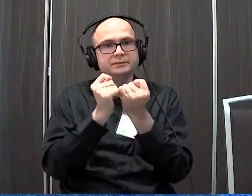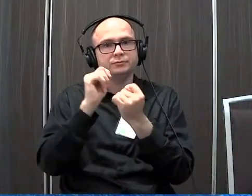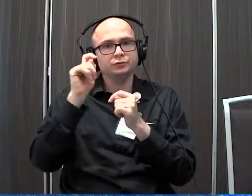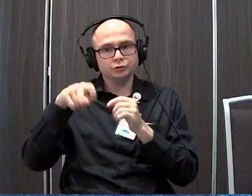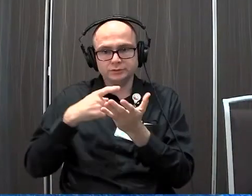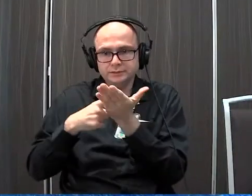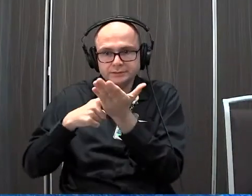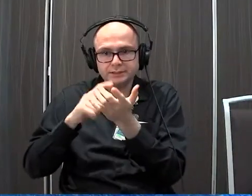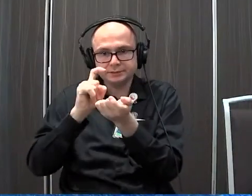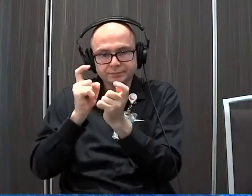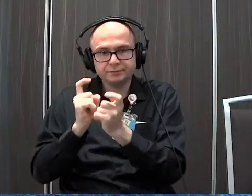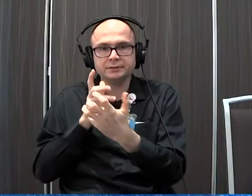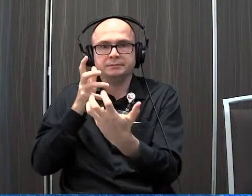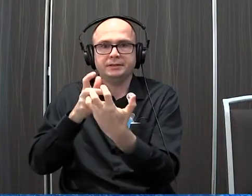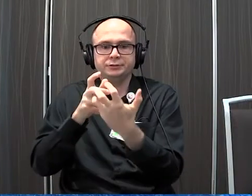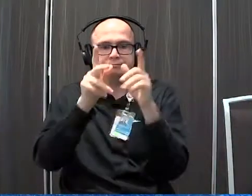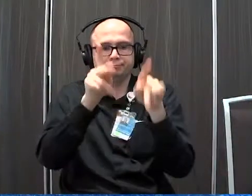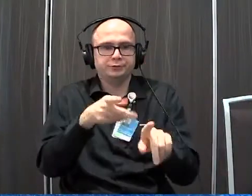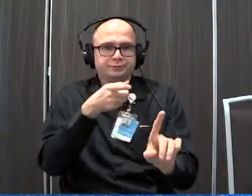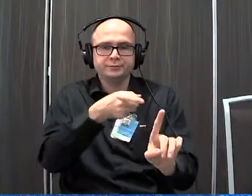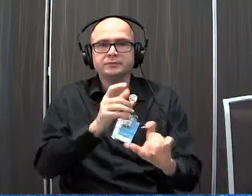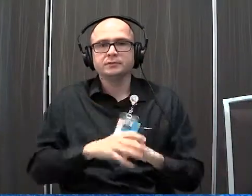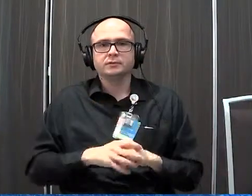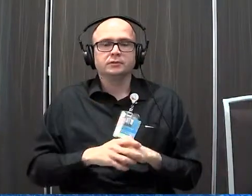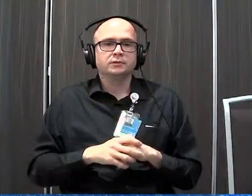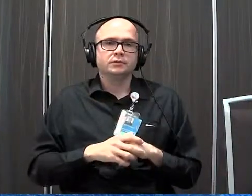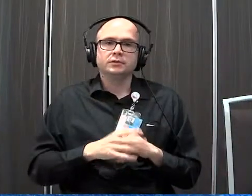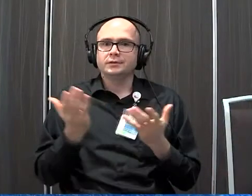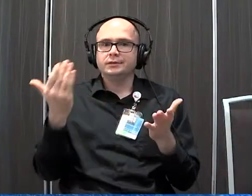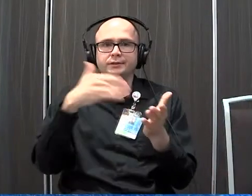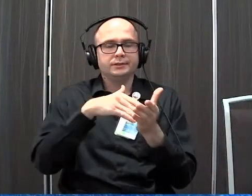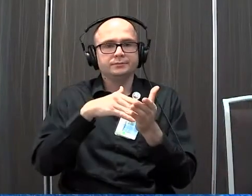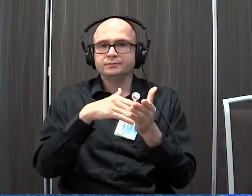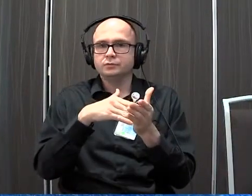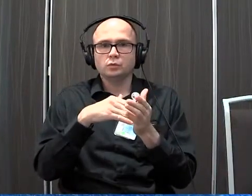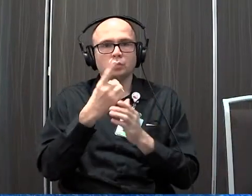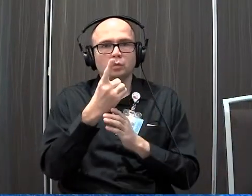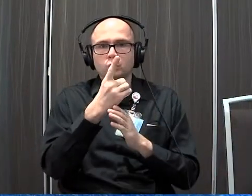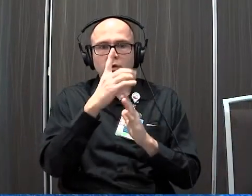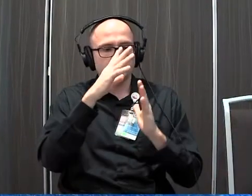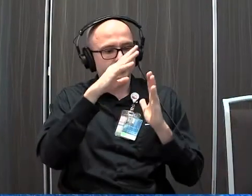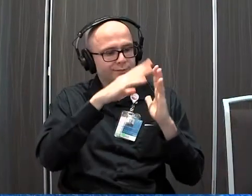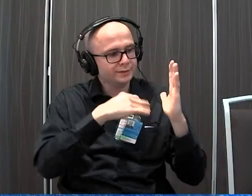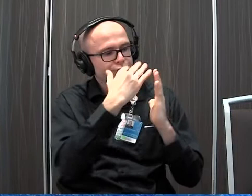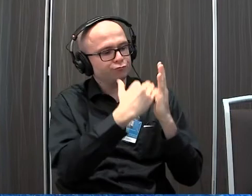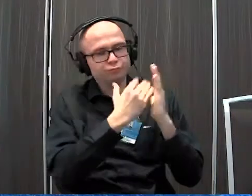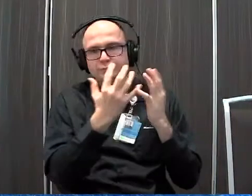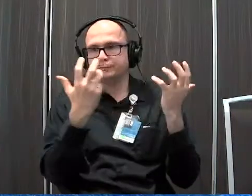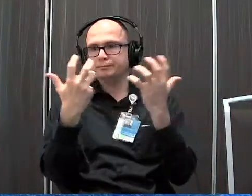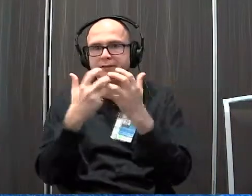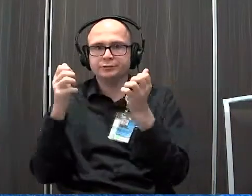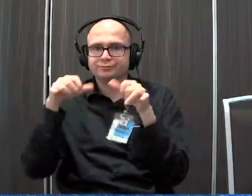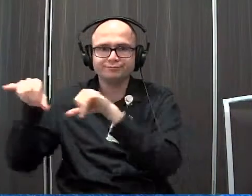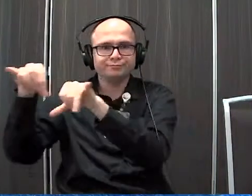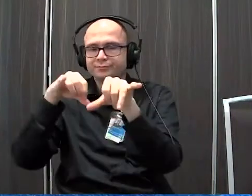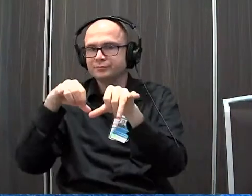modify to fit the individual needs. So again, it's really not possible to make a one-size-fits-all accommodation